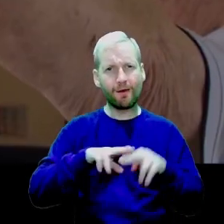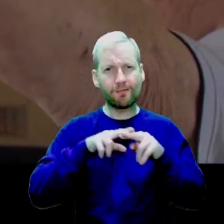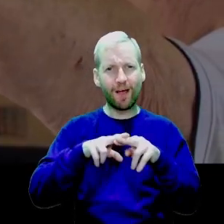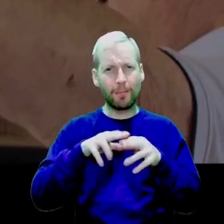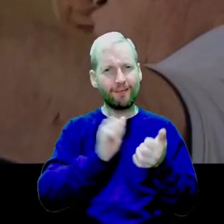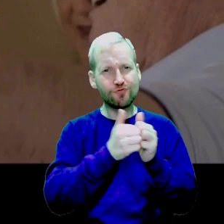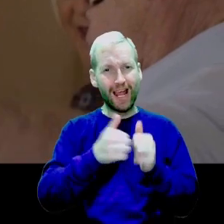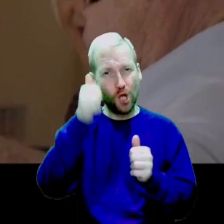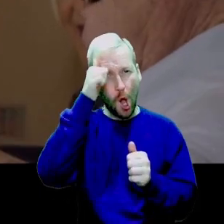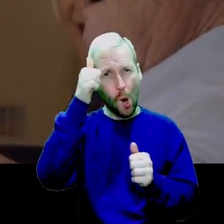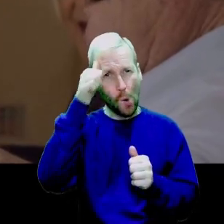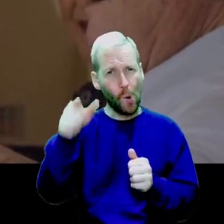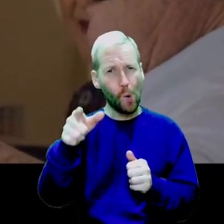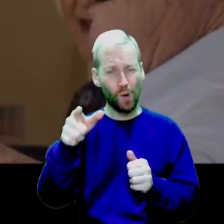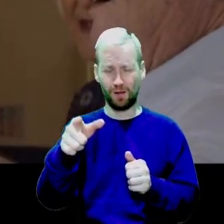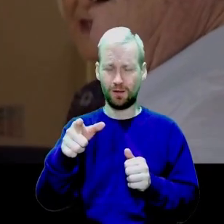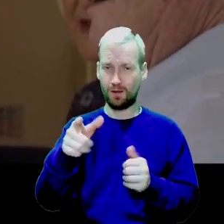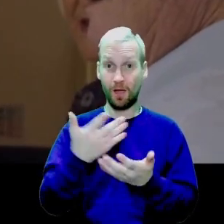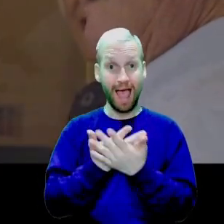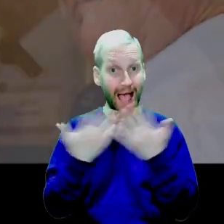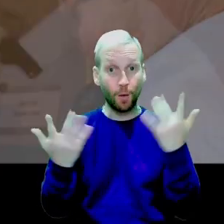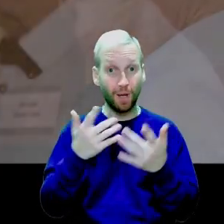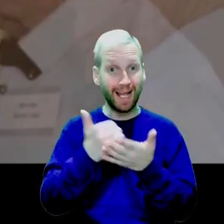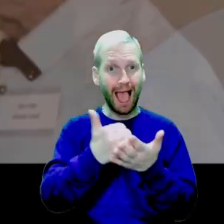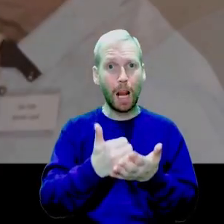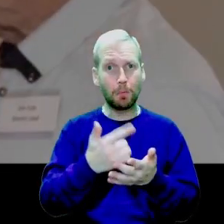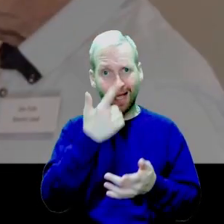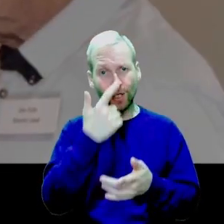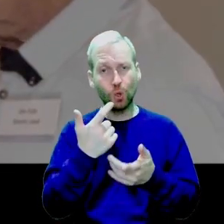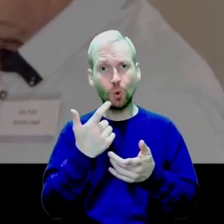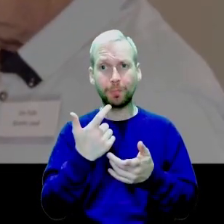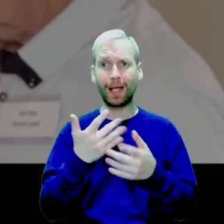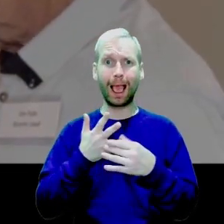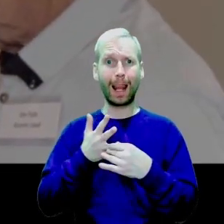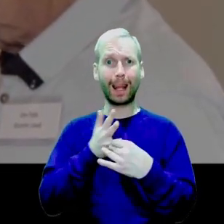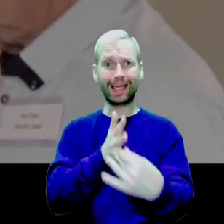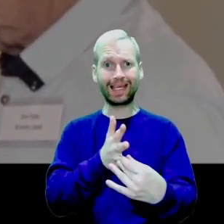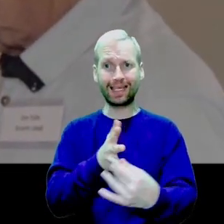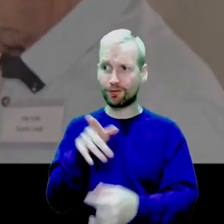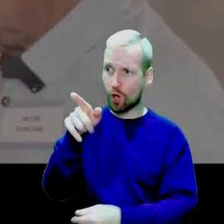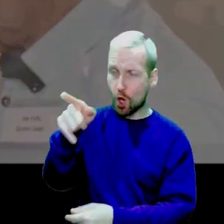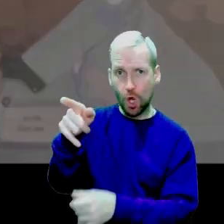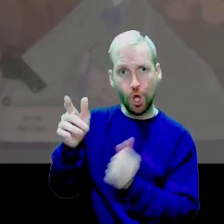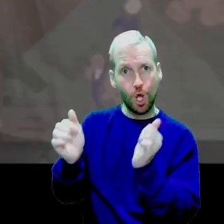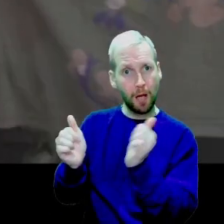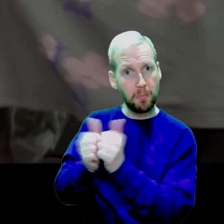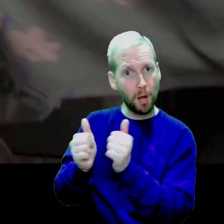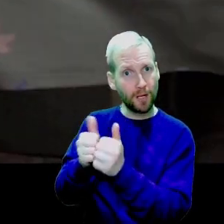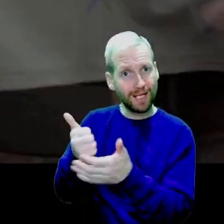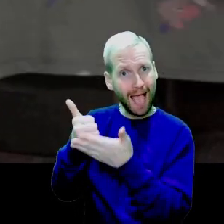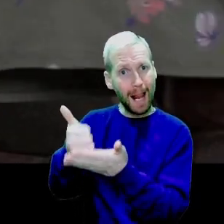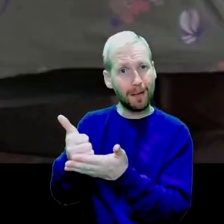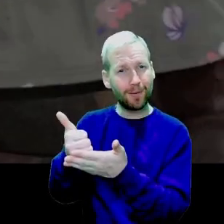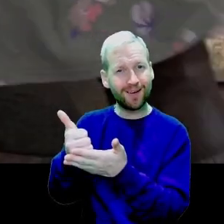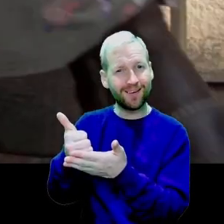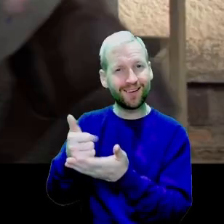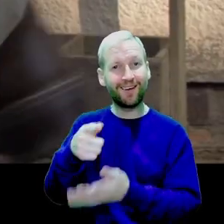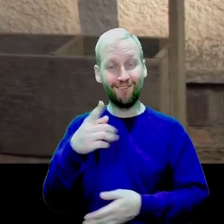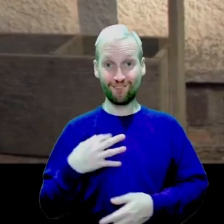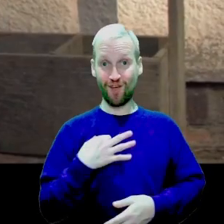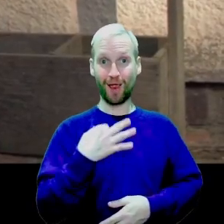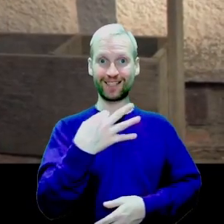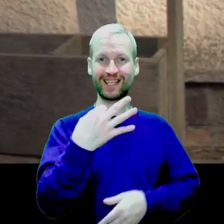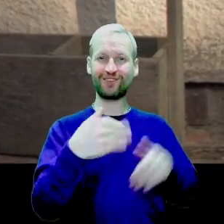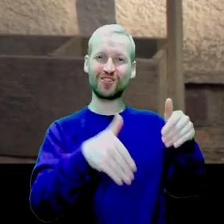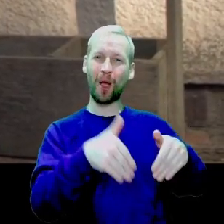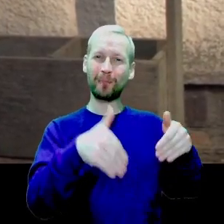And anyone can help. Could you be the driver for her next appointment? A volunteer for the